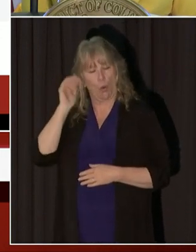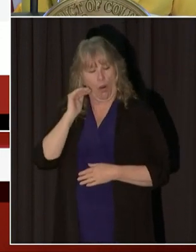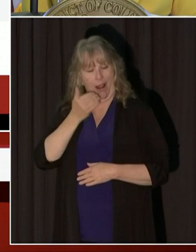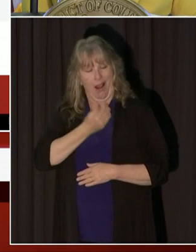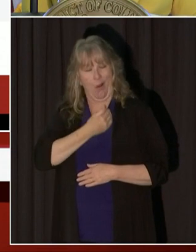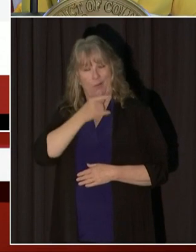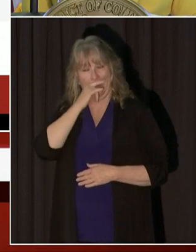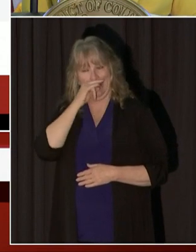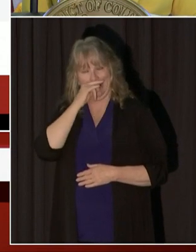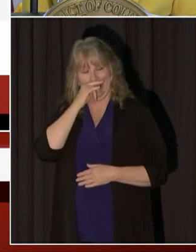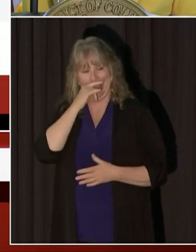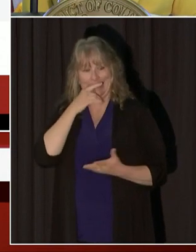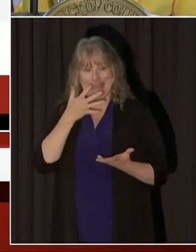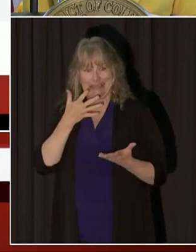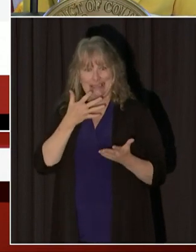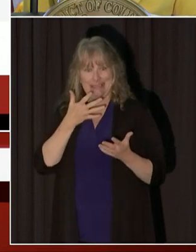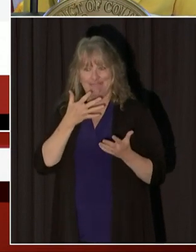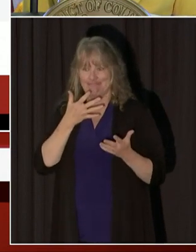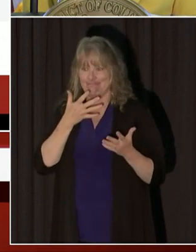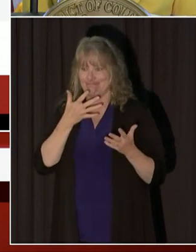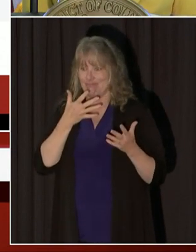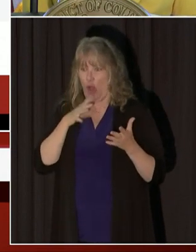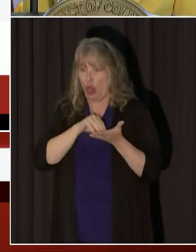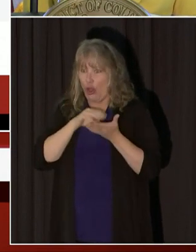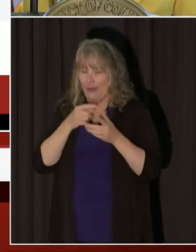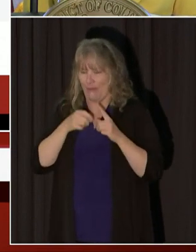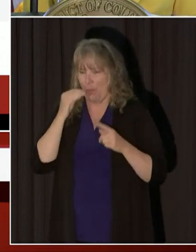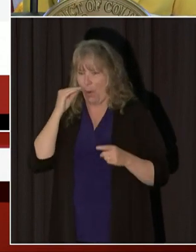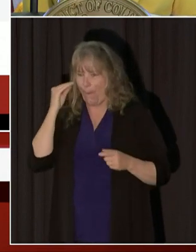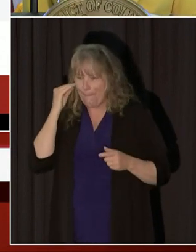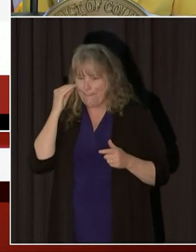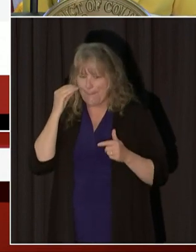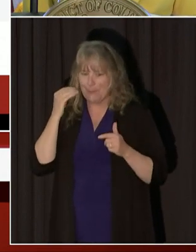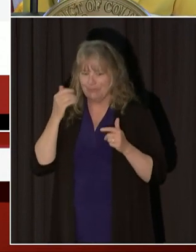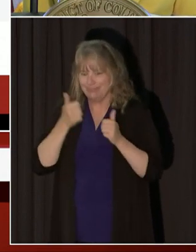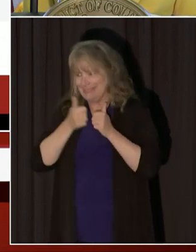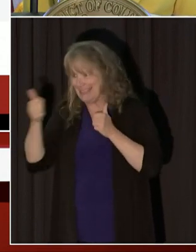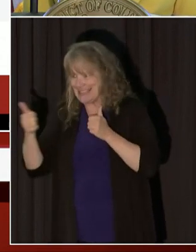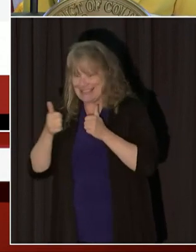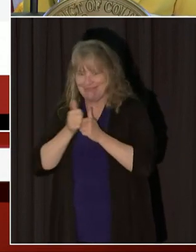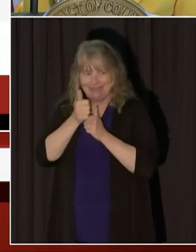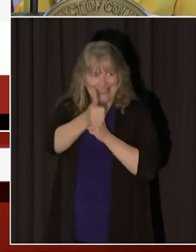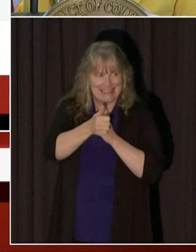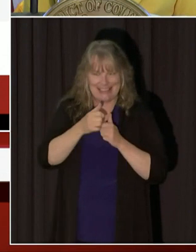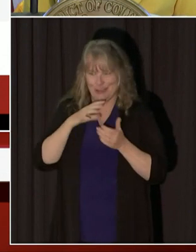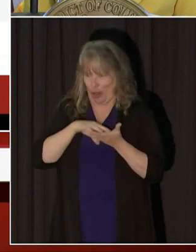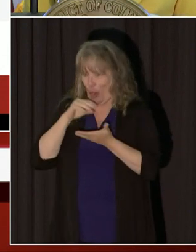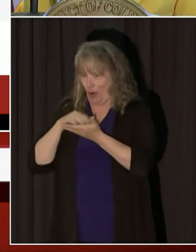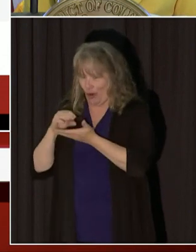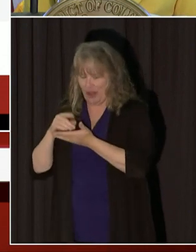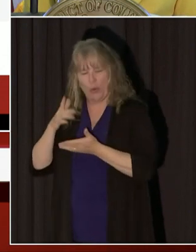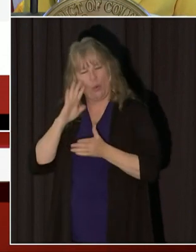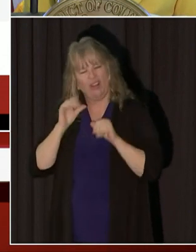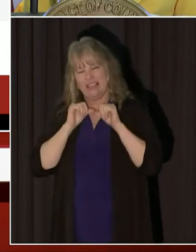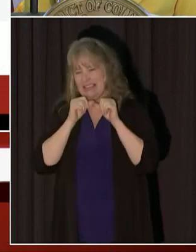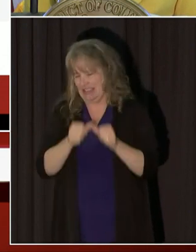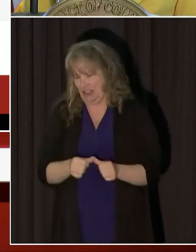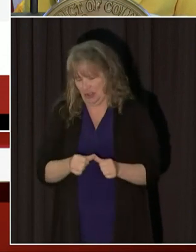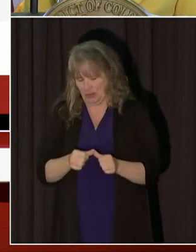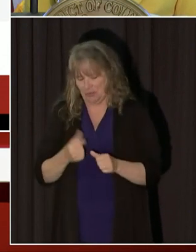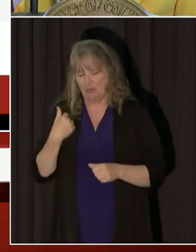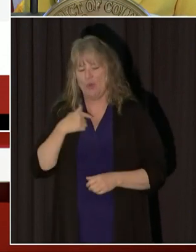have been distance learning. They're going to continue to distance learn. And we know a lot of families